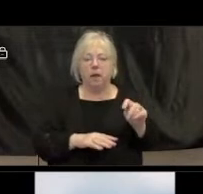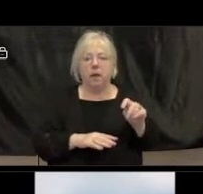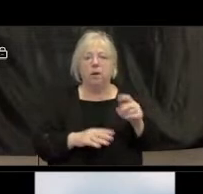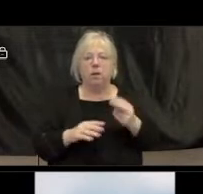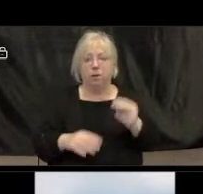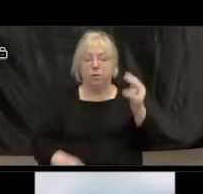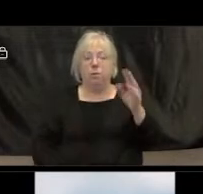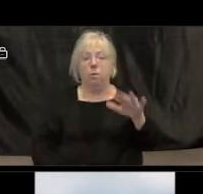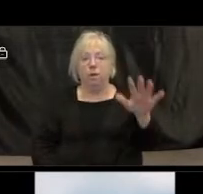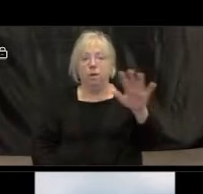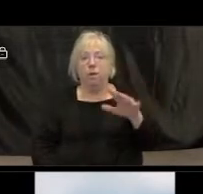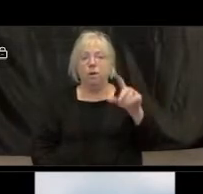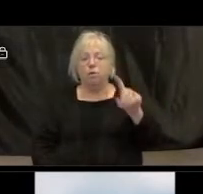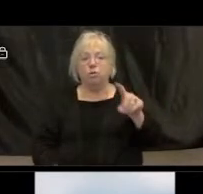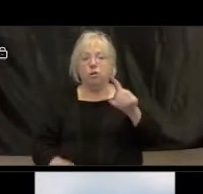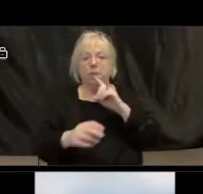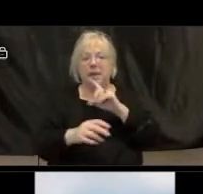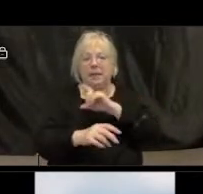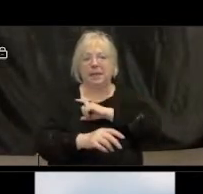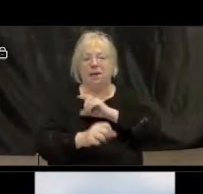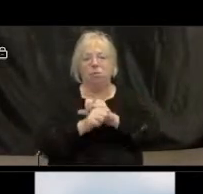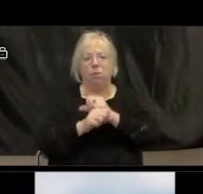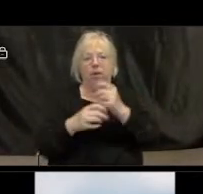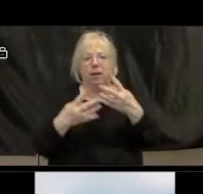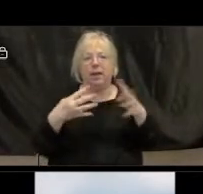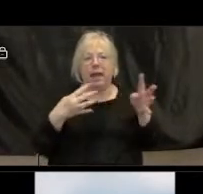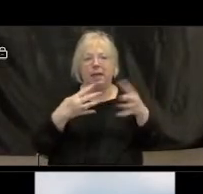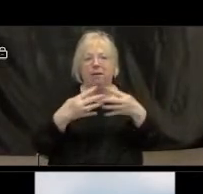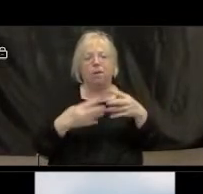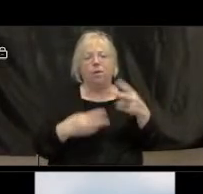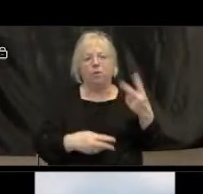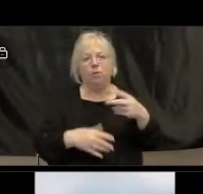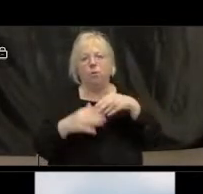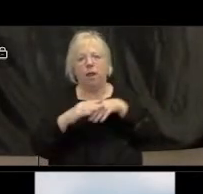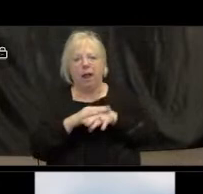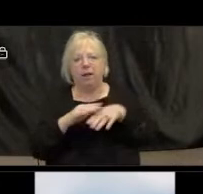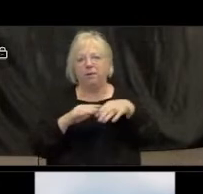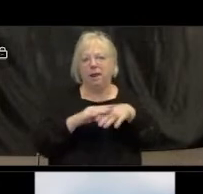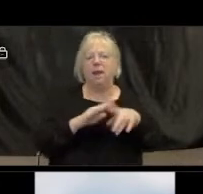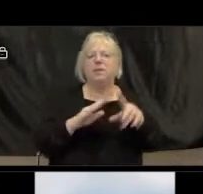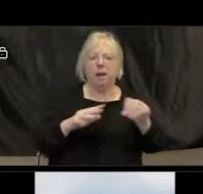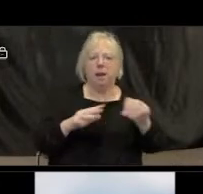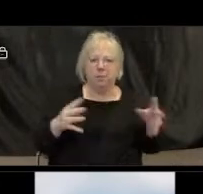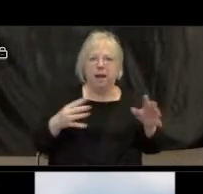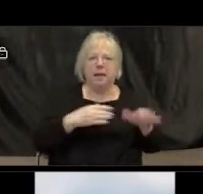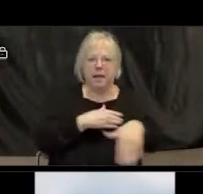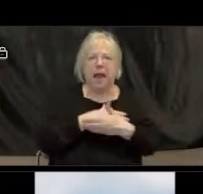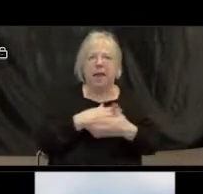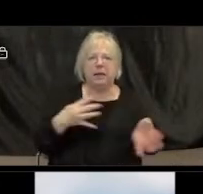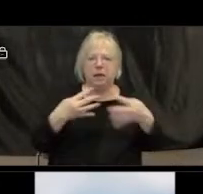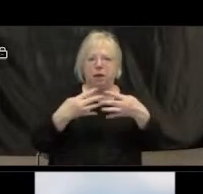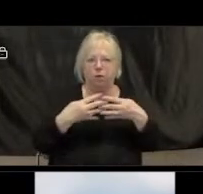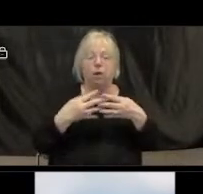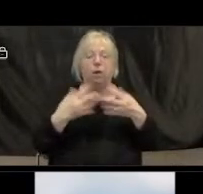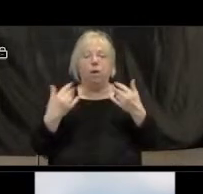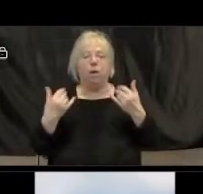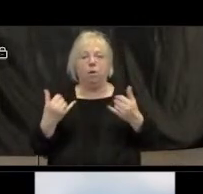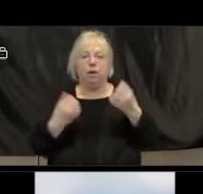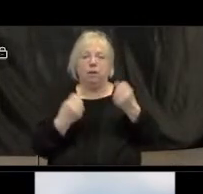north parking lot should be secured with gates on the 2 access driveways to be closed at night. Currently, vehicles at the